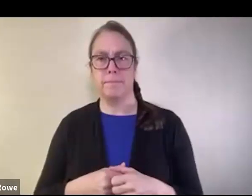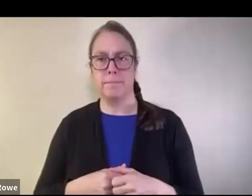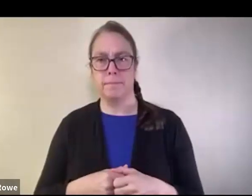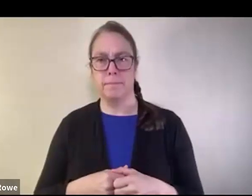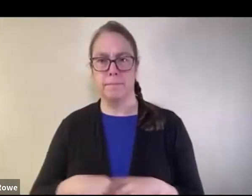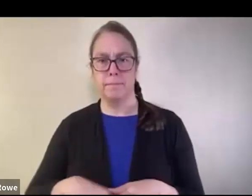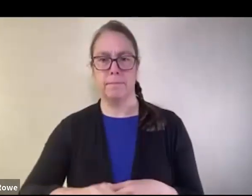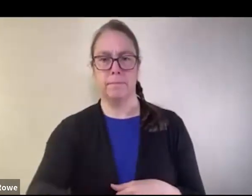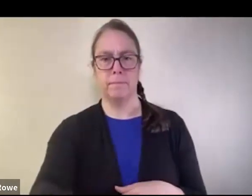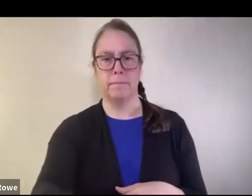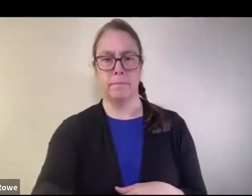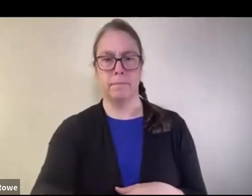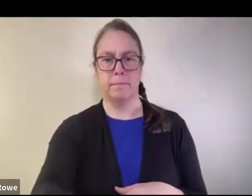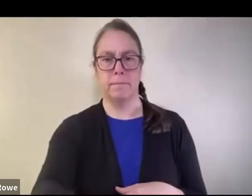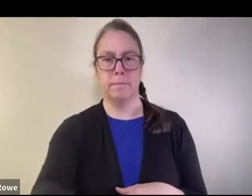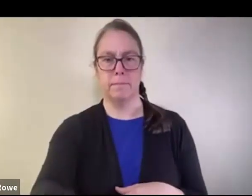Jan